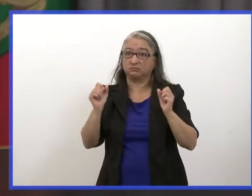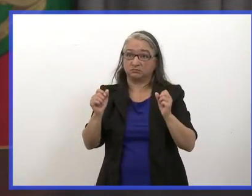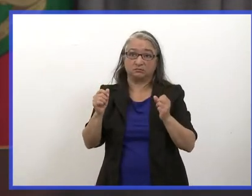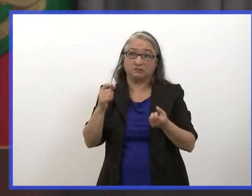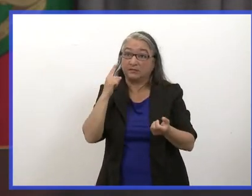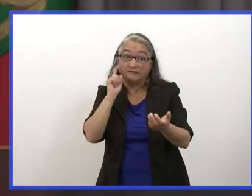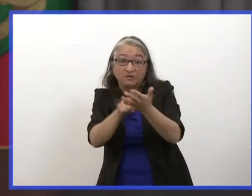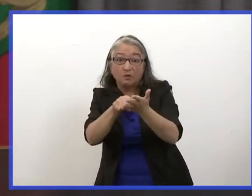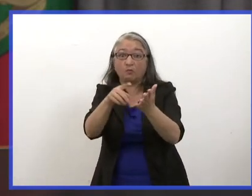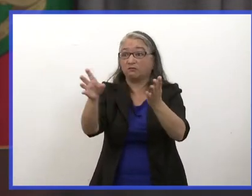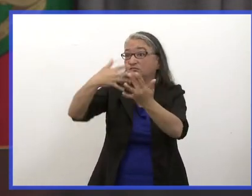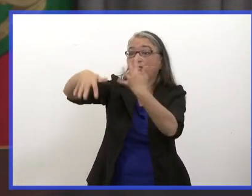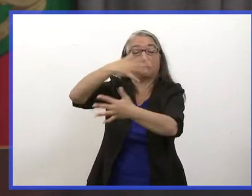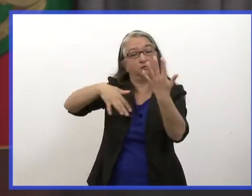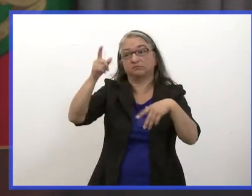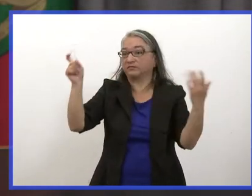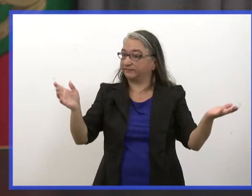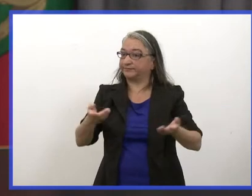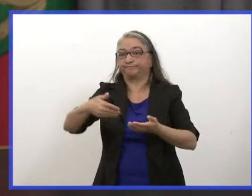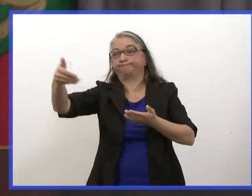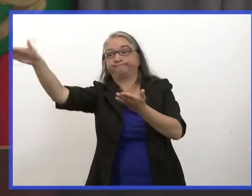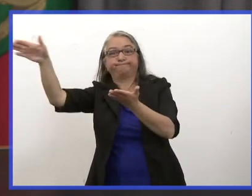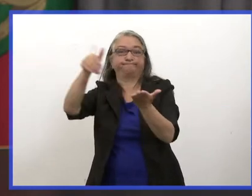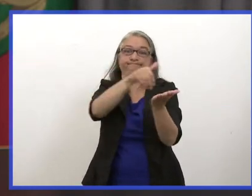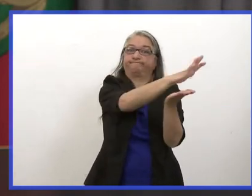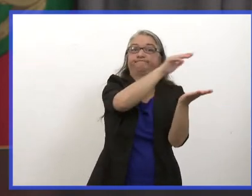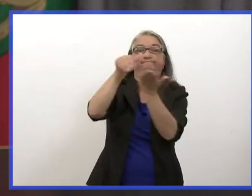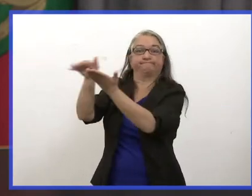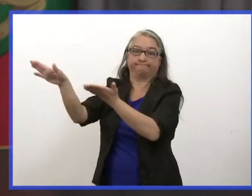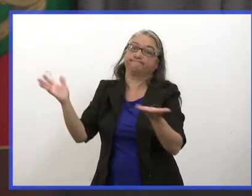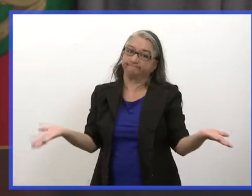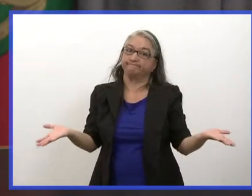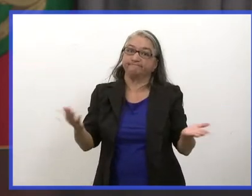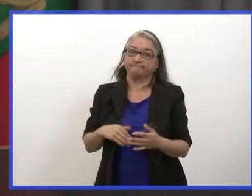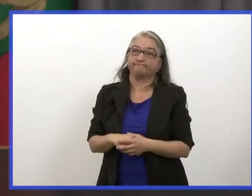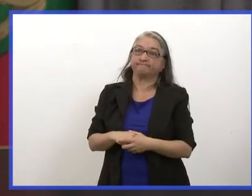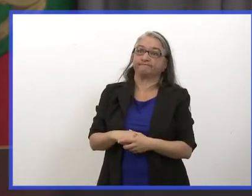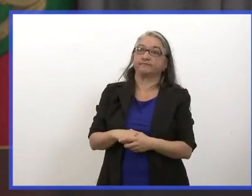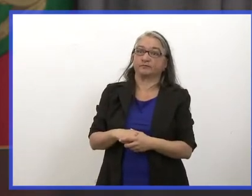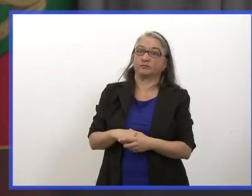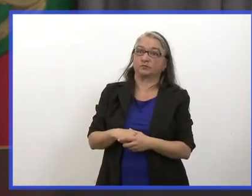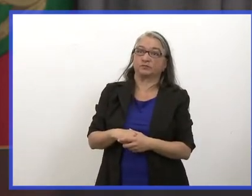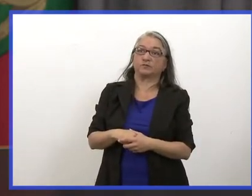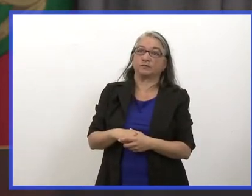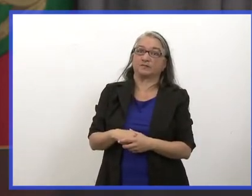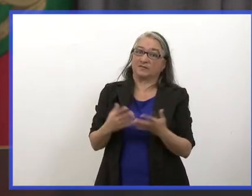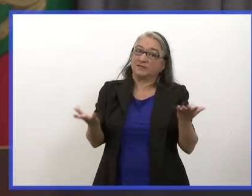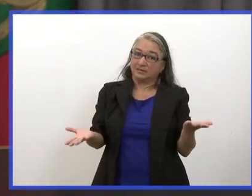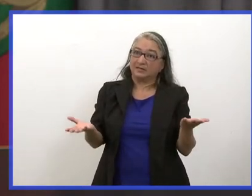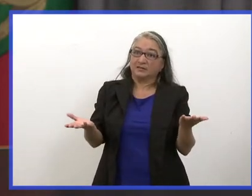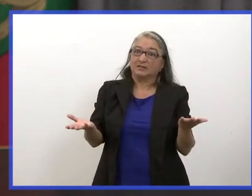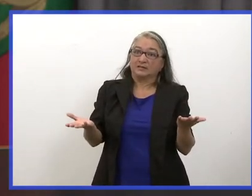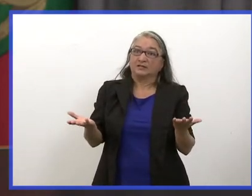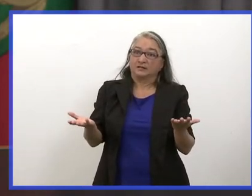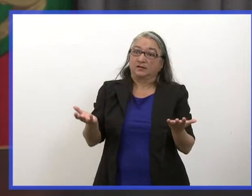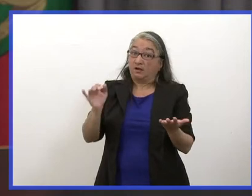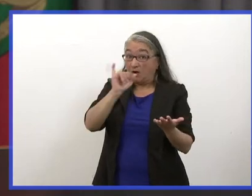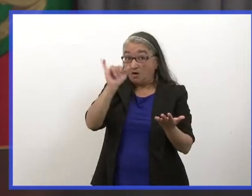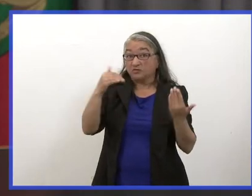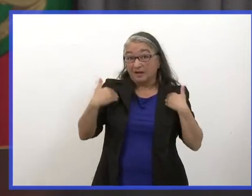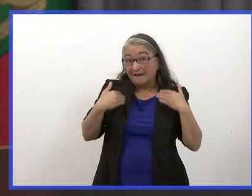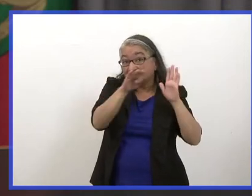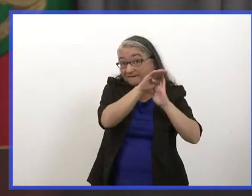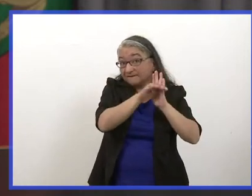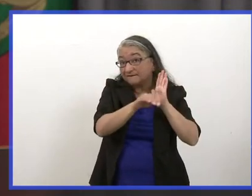And so there's going to be that burden. When we have that one person per household rule, that's what's meant. There's of course